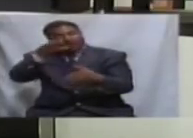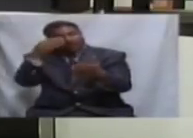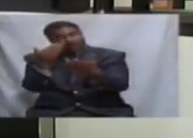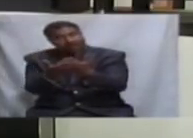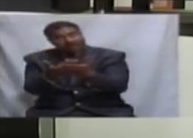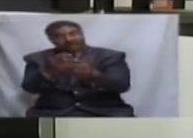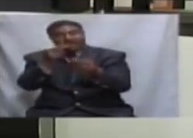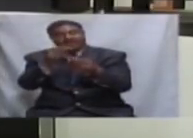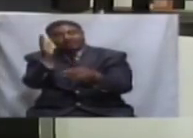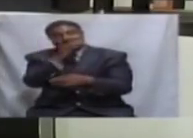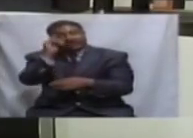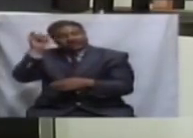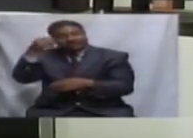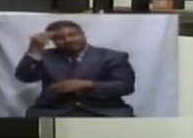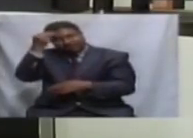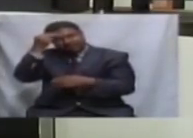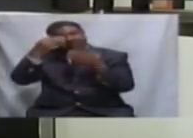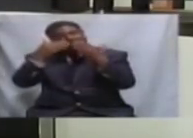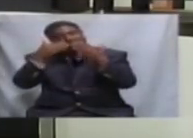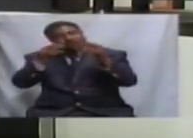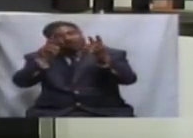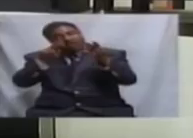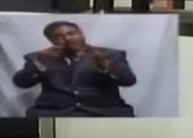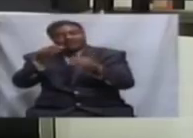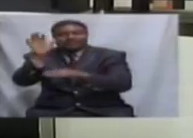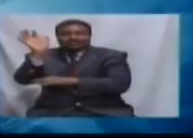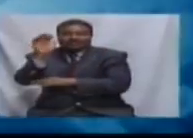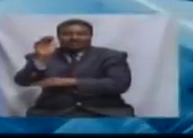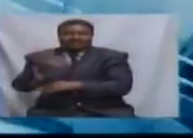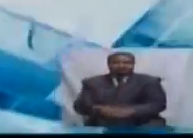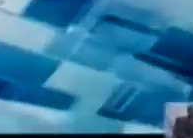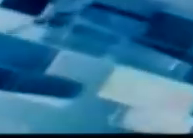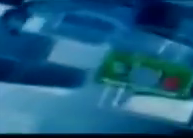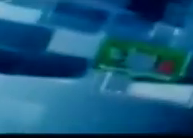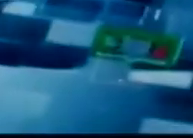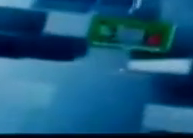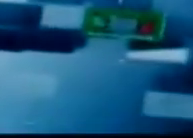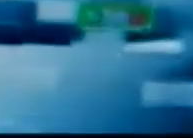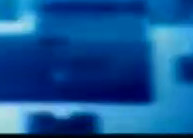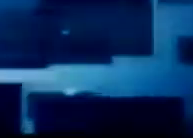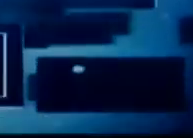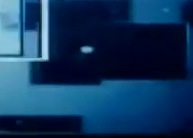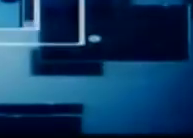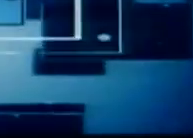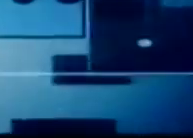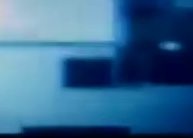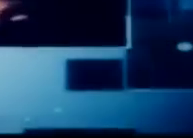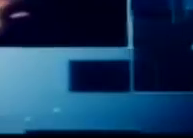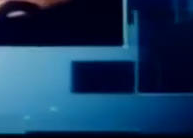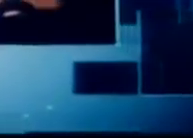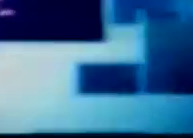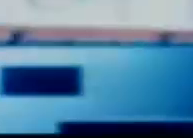already know, the signal, the audio quality will definitely be good, and what our teams are now planning on is to